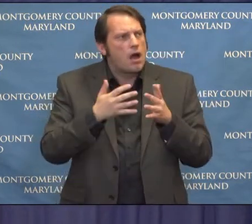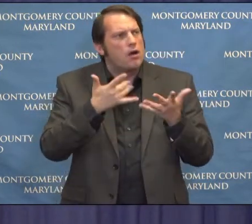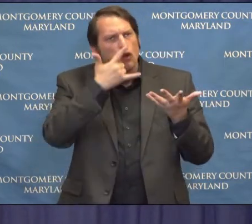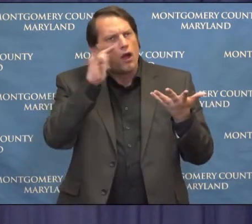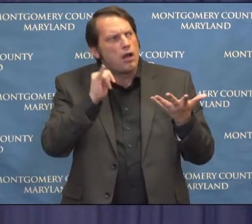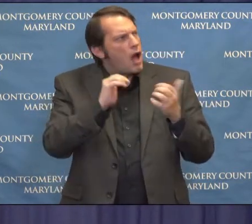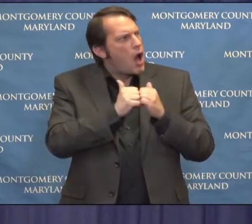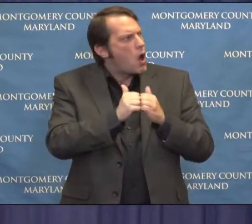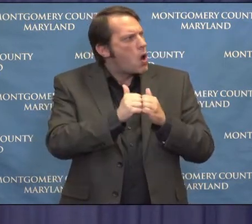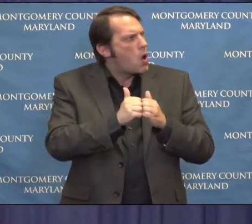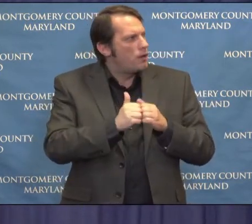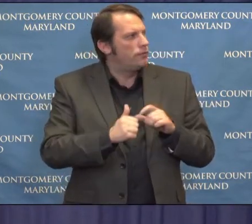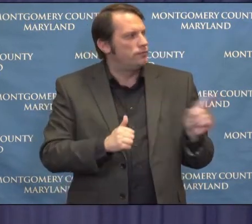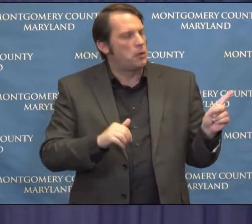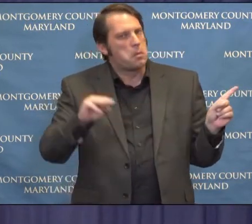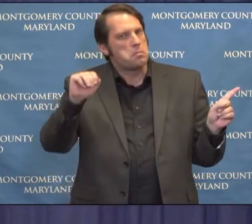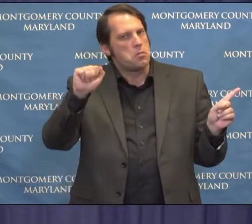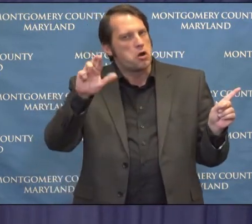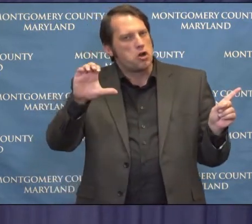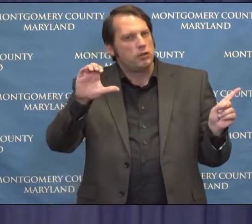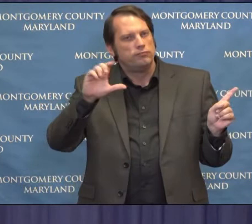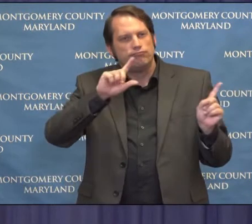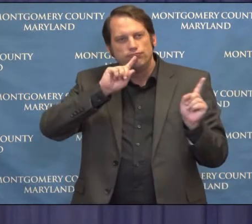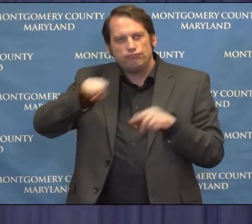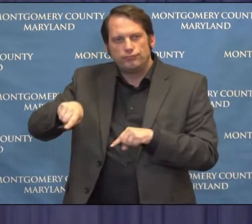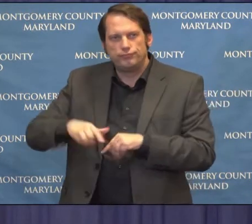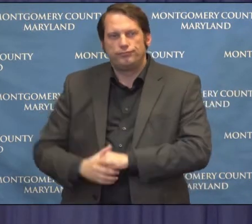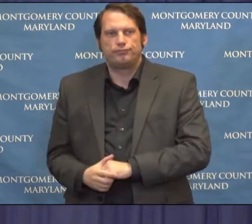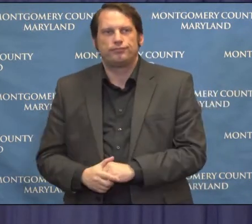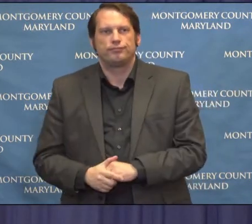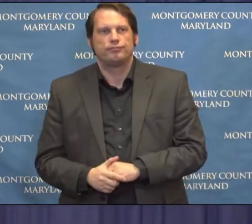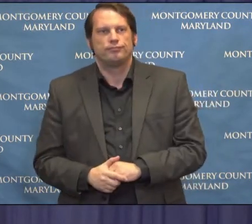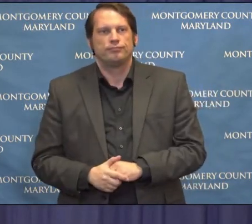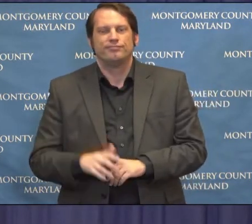I'll take a wild guess that I'll probably be following the Governor's lead.